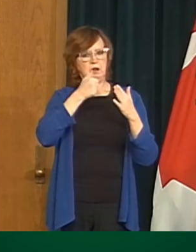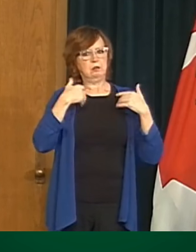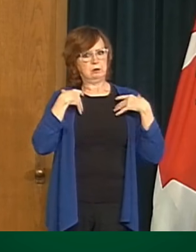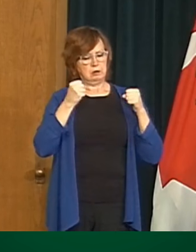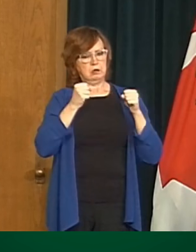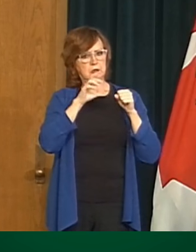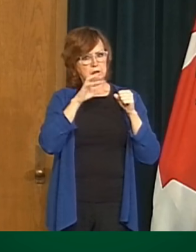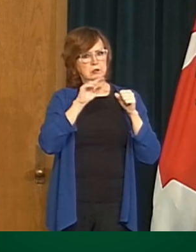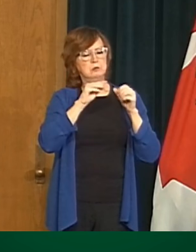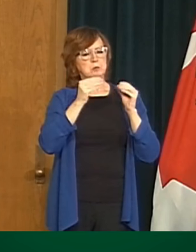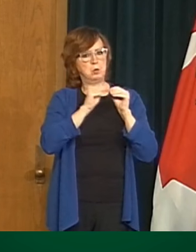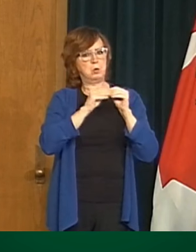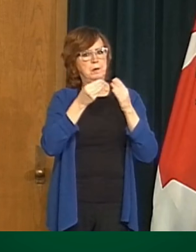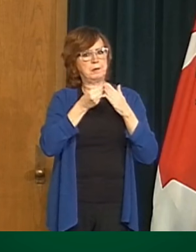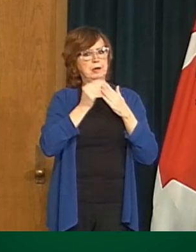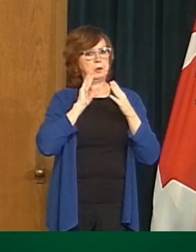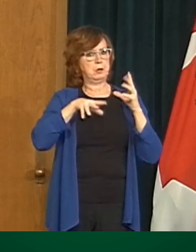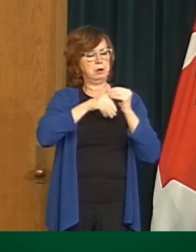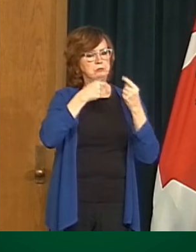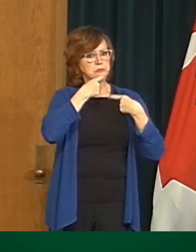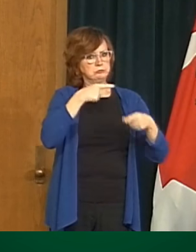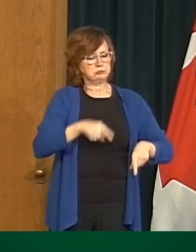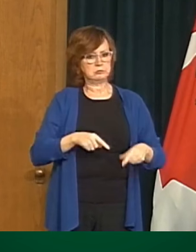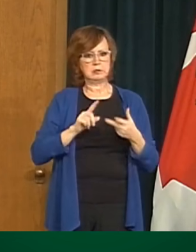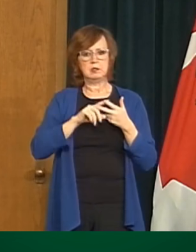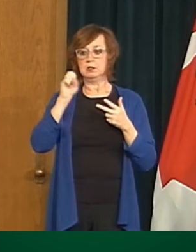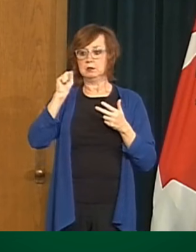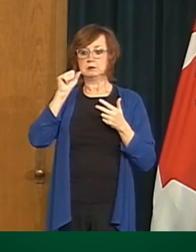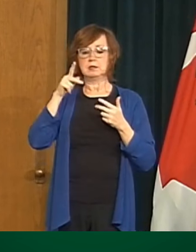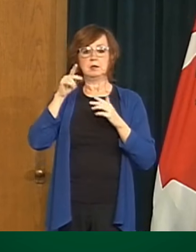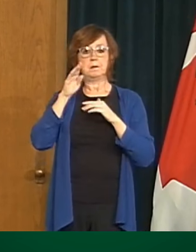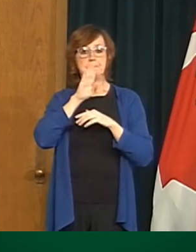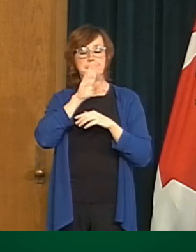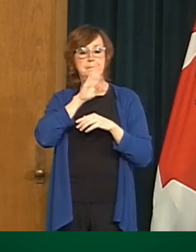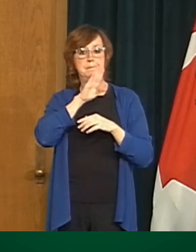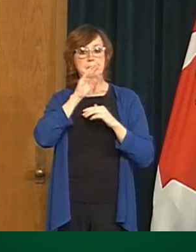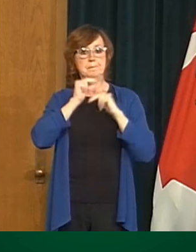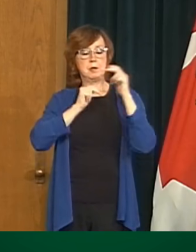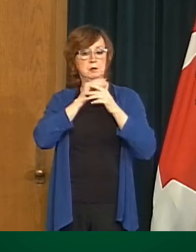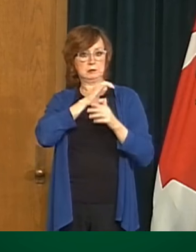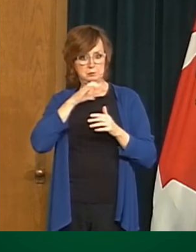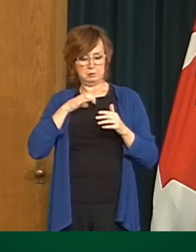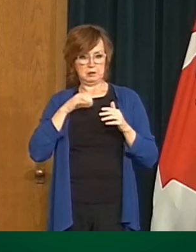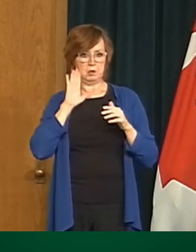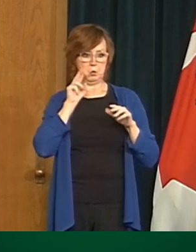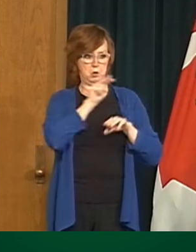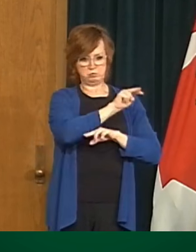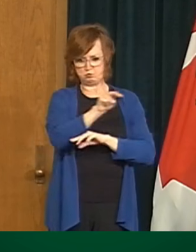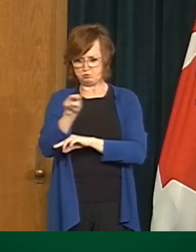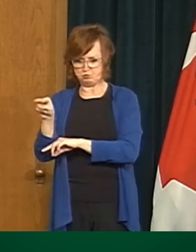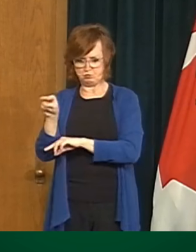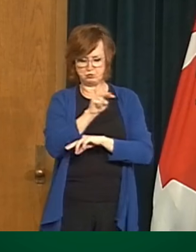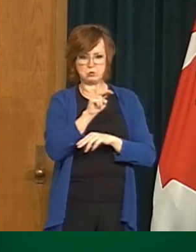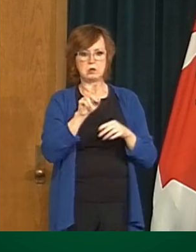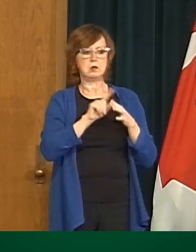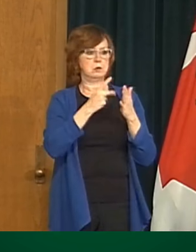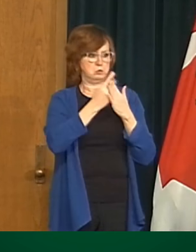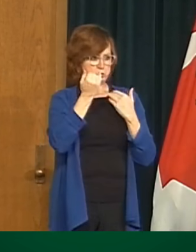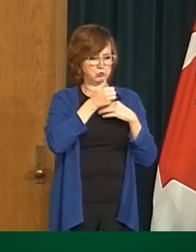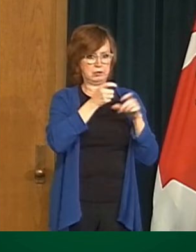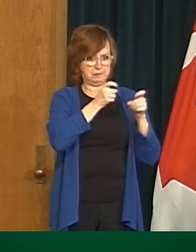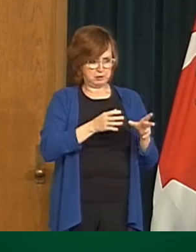dates ahead. Sask Builds will provide oversight as well as the project management and procurement